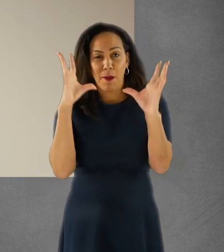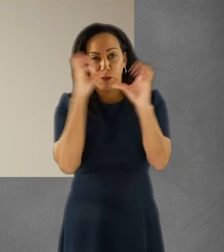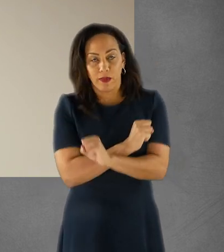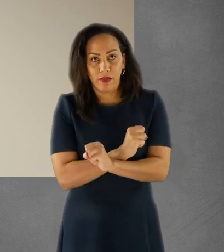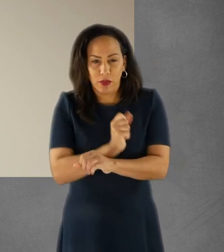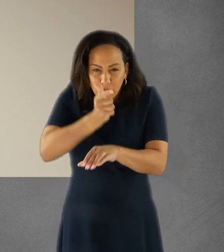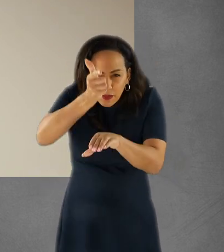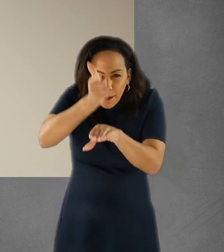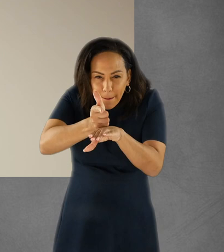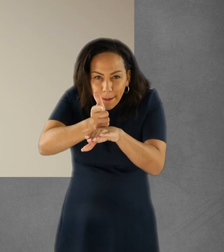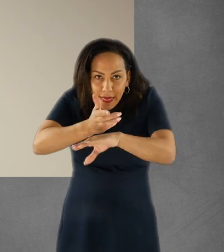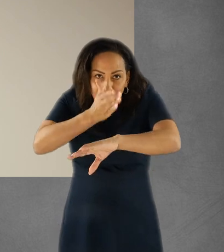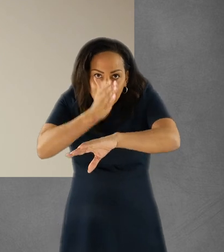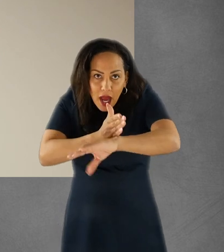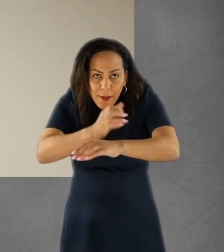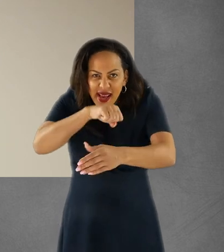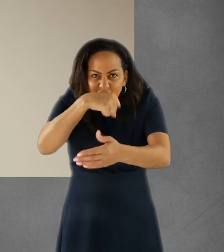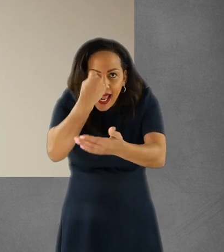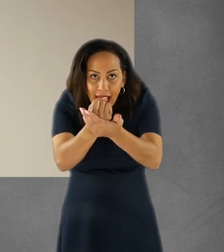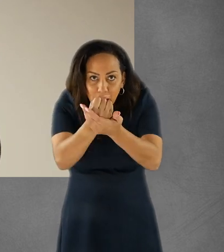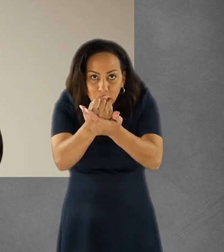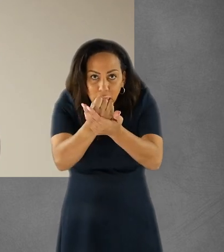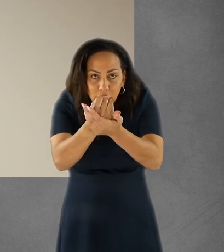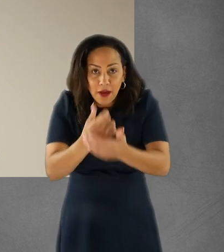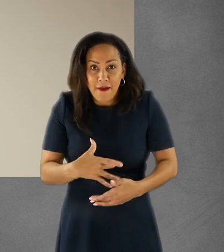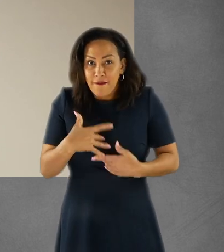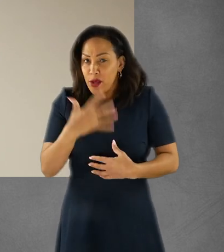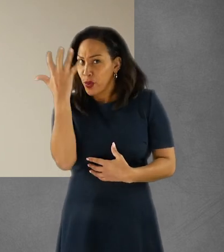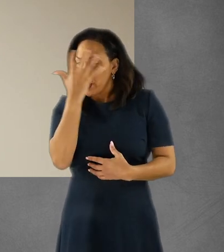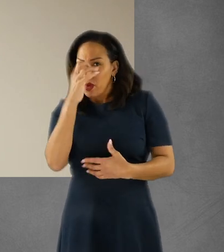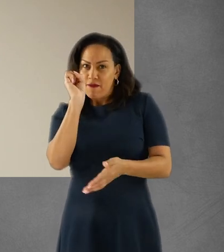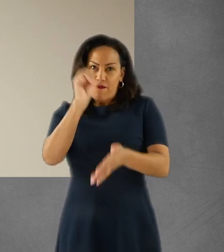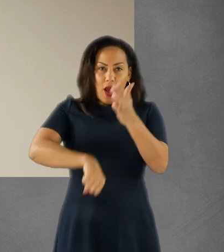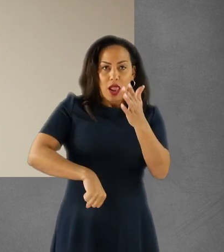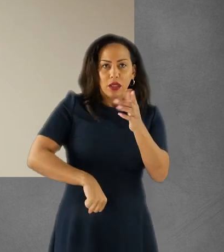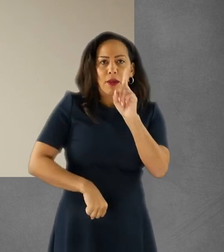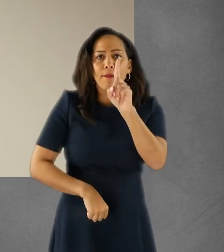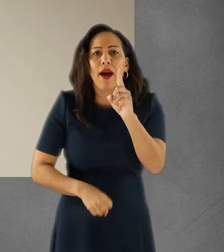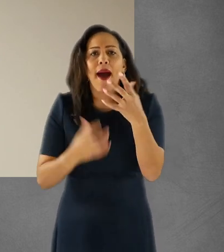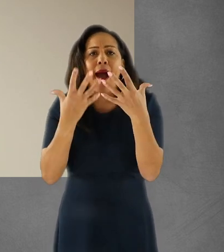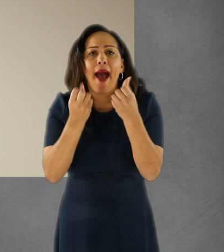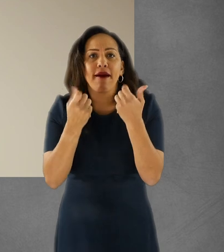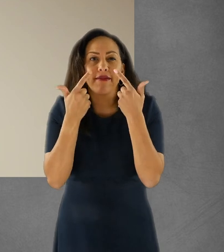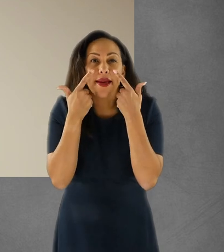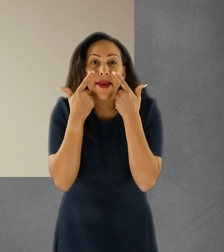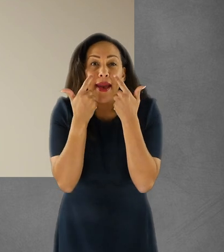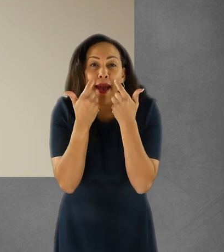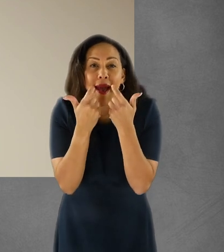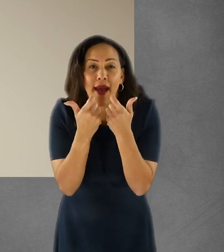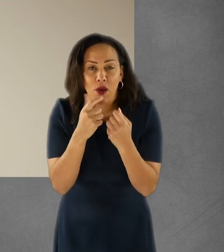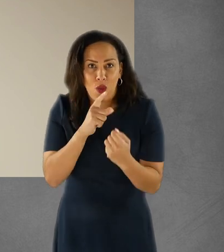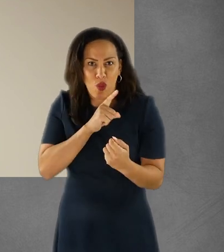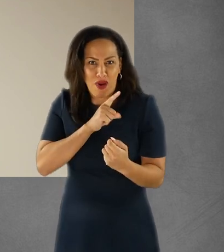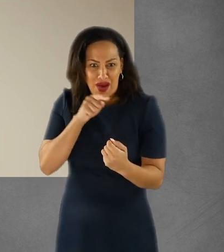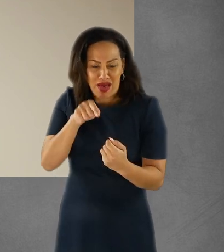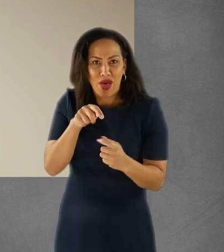quite violent, and on the other is really full of care, because these racehorses are worth millions of pounds. And so just by looking at that